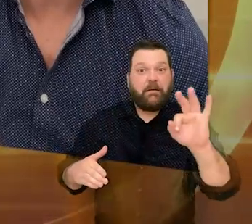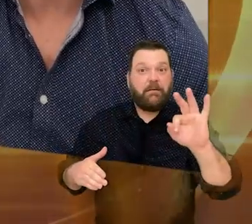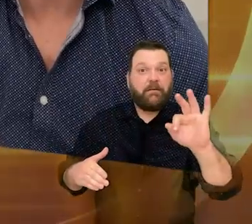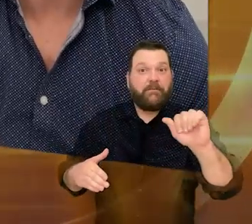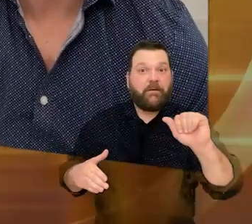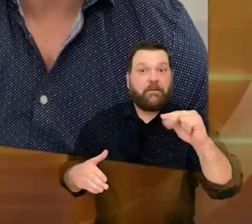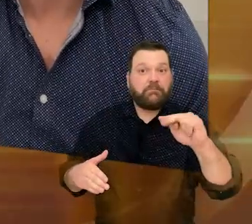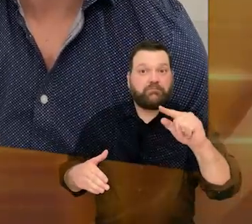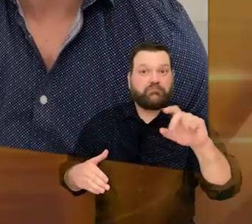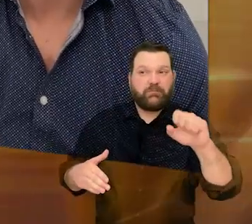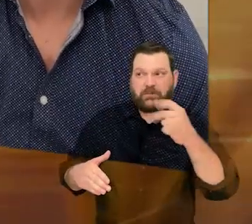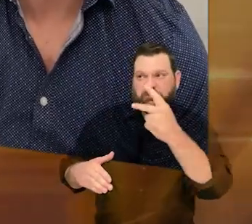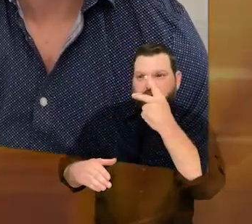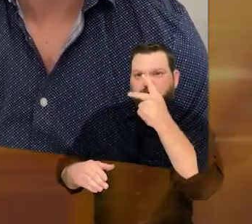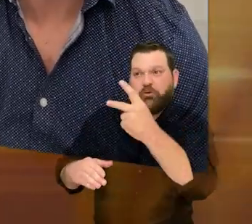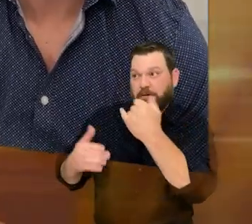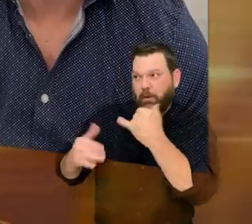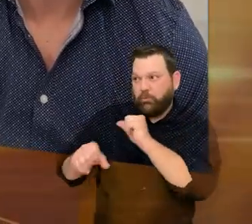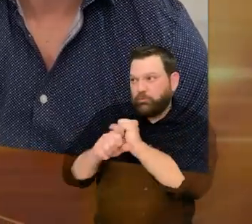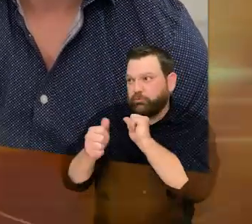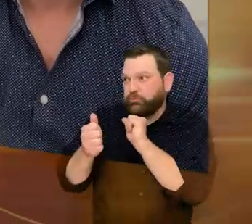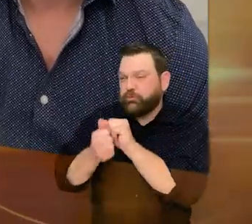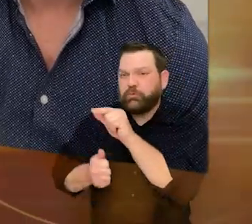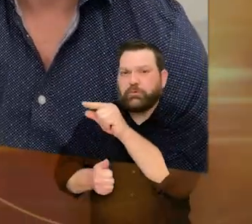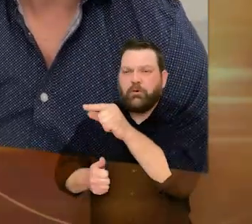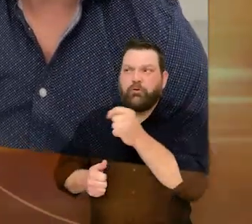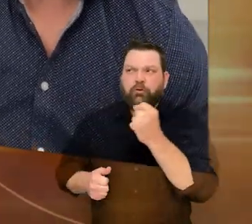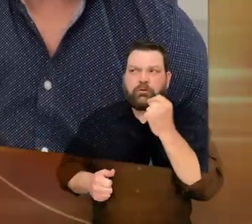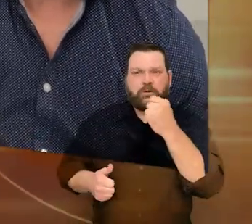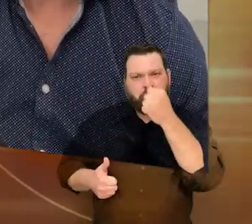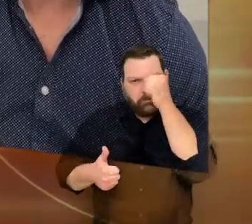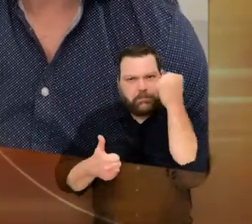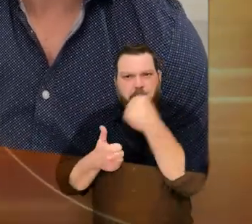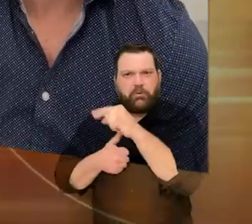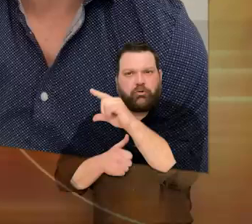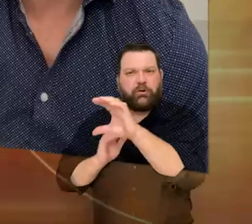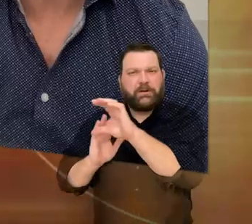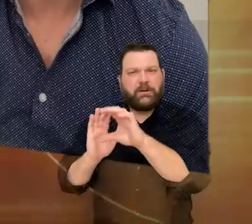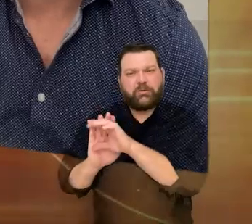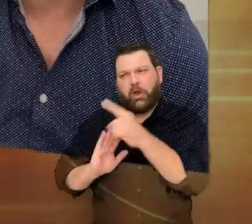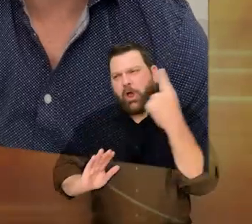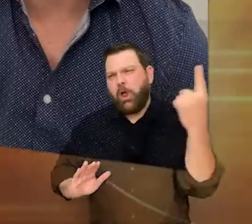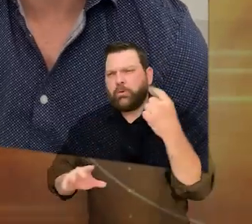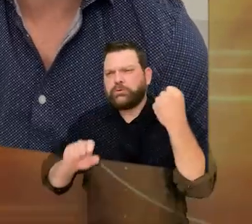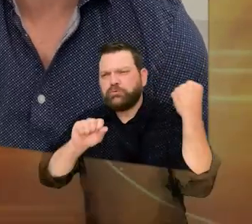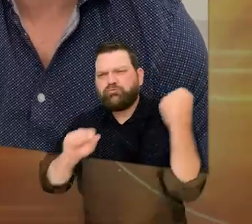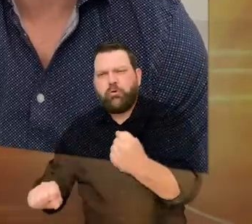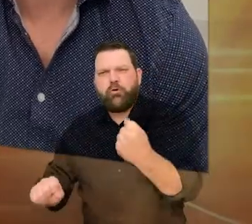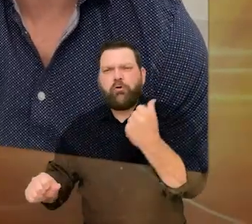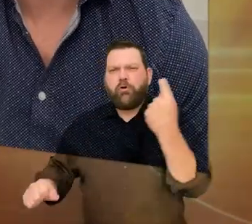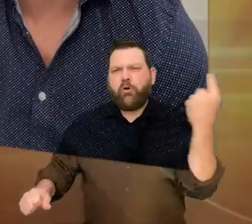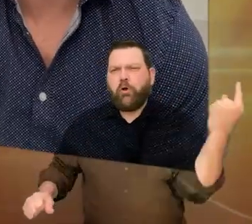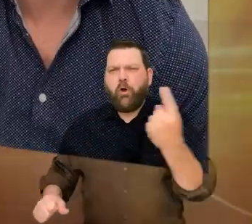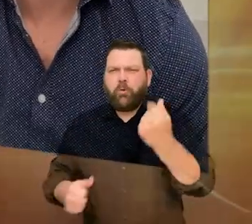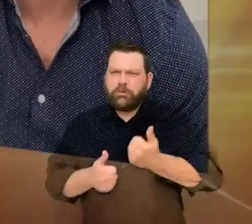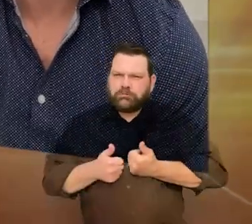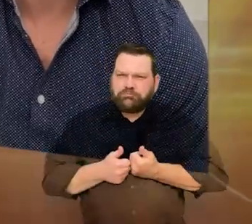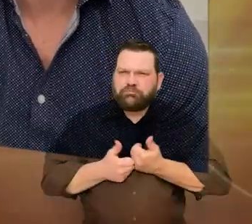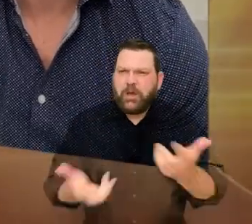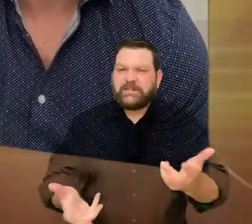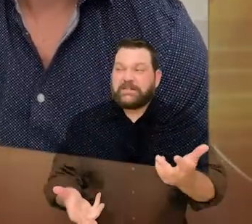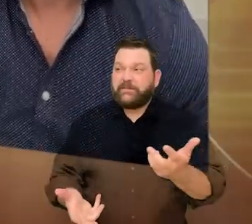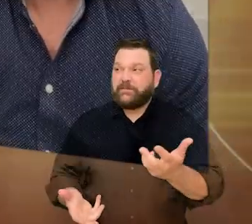so striking, so strong and expressive. We used to sit in the wings together, staring up at the ceiling, telling each other